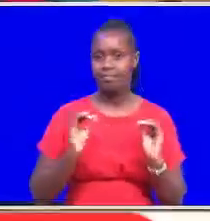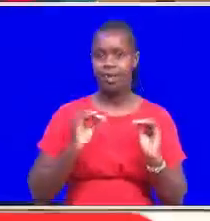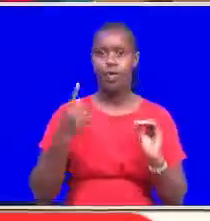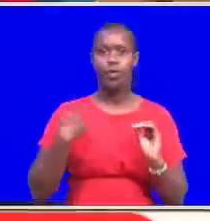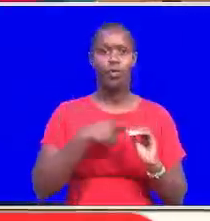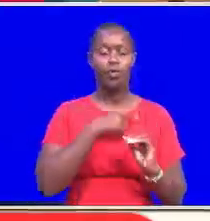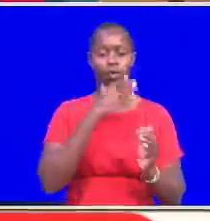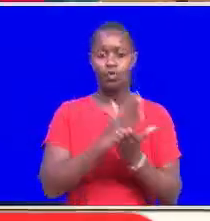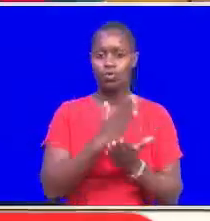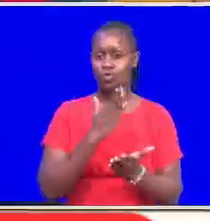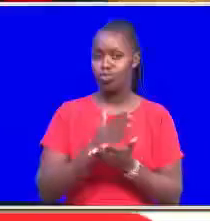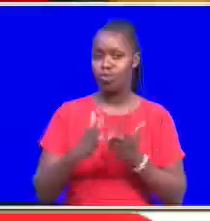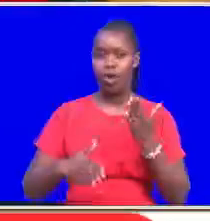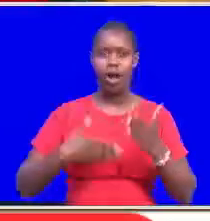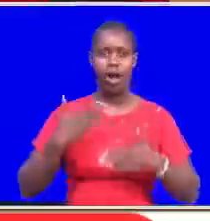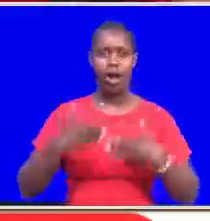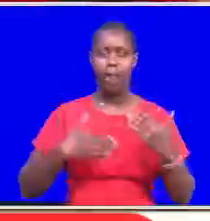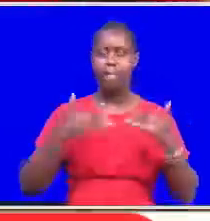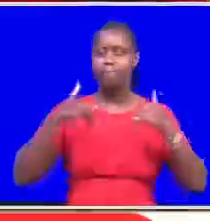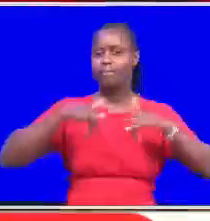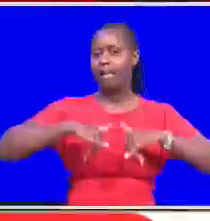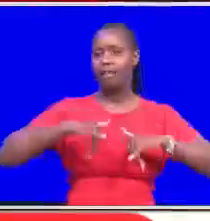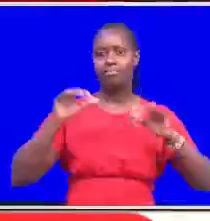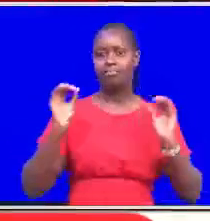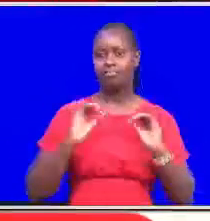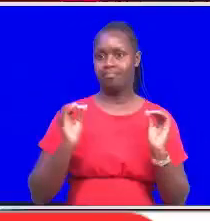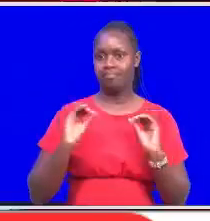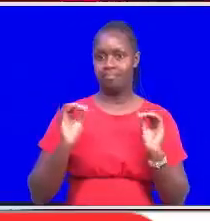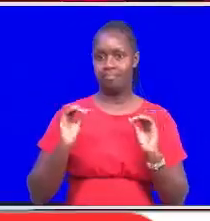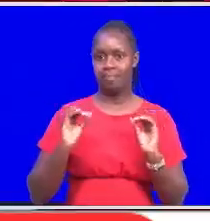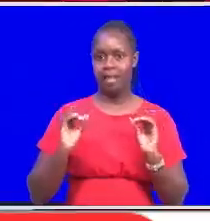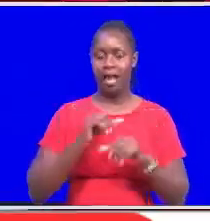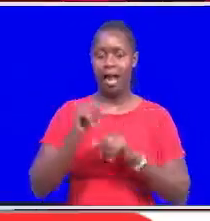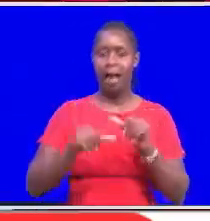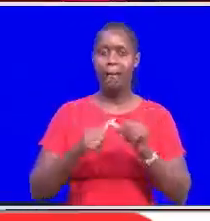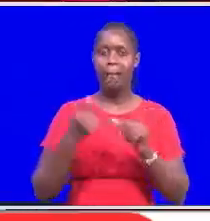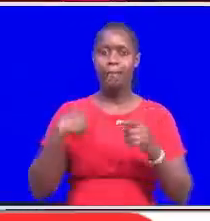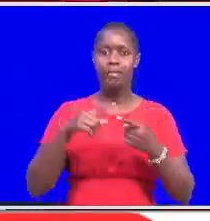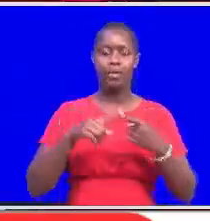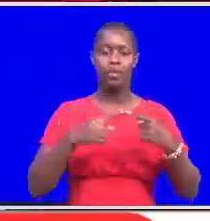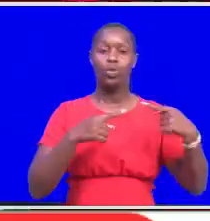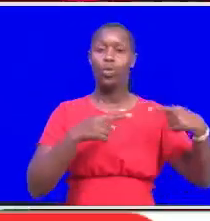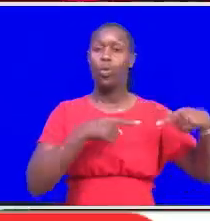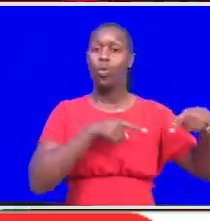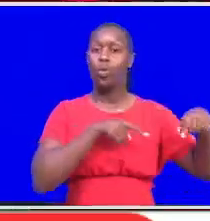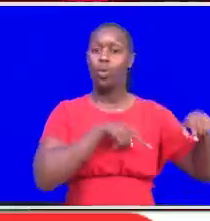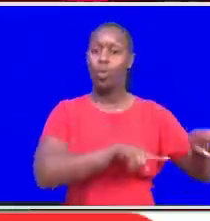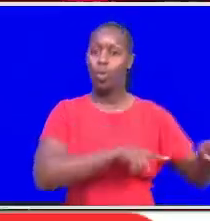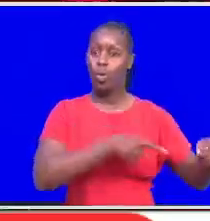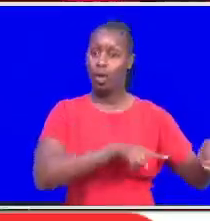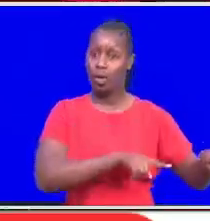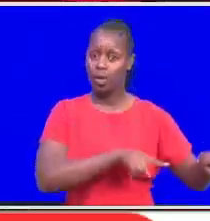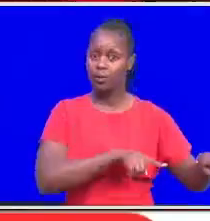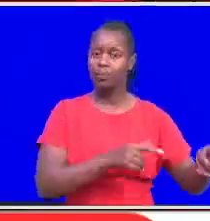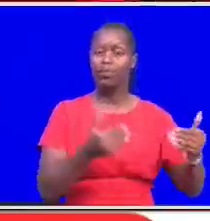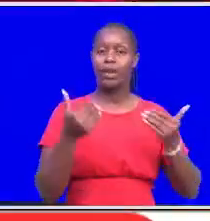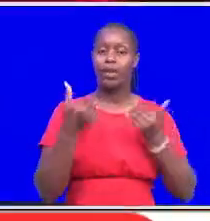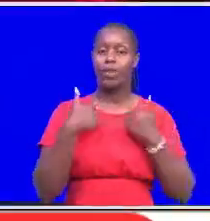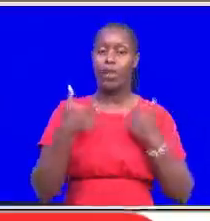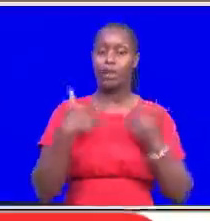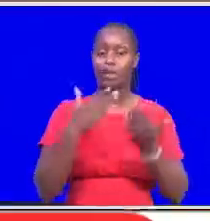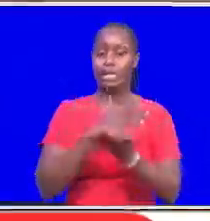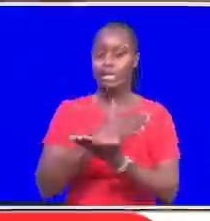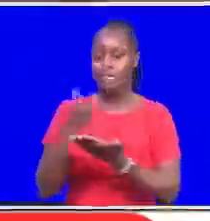Atufurahii, atuna raha kukaa hapa. Issues to do with cholera. We already have some